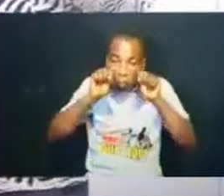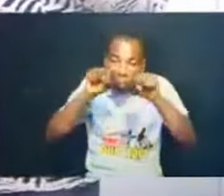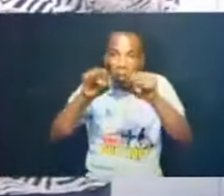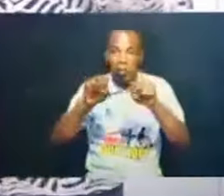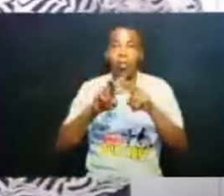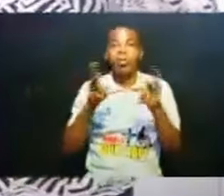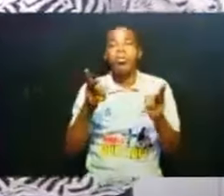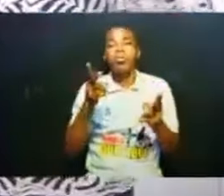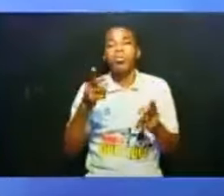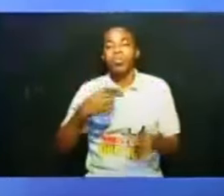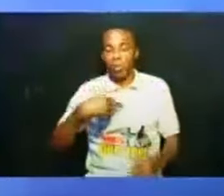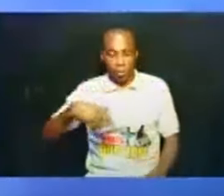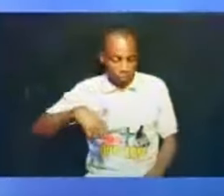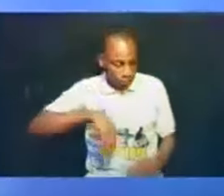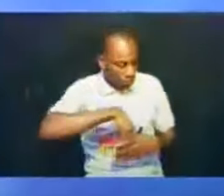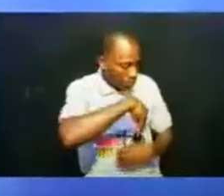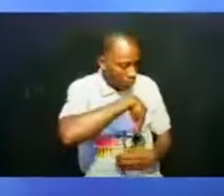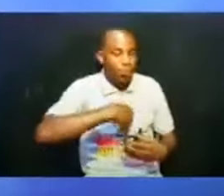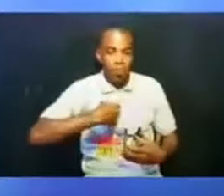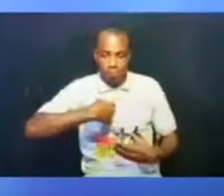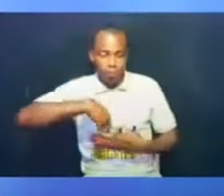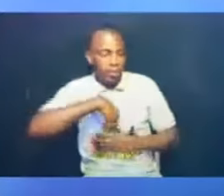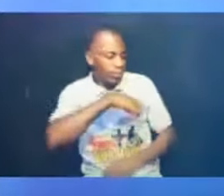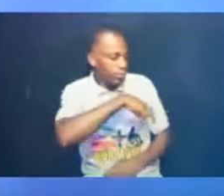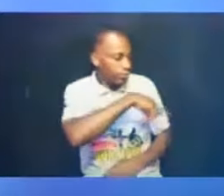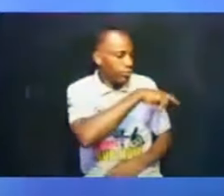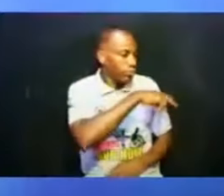quickly went to the corridor and I realized that